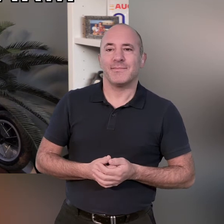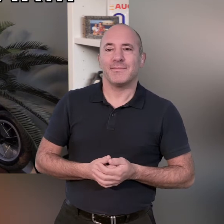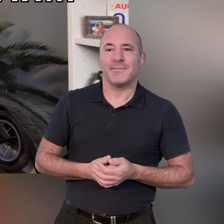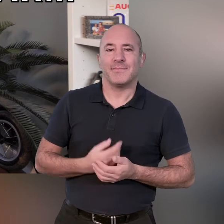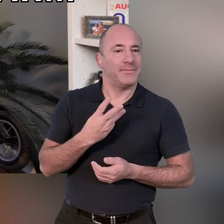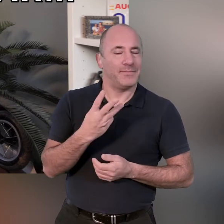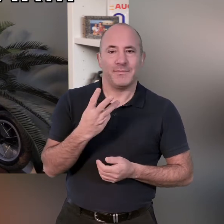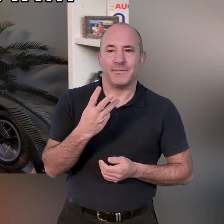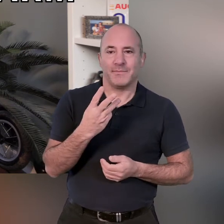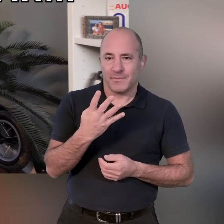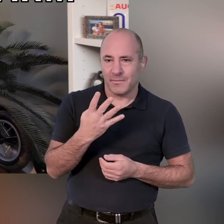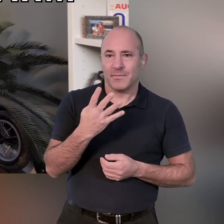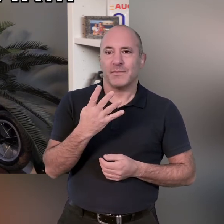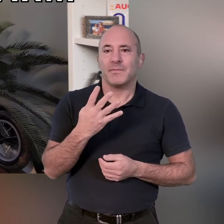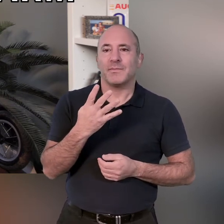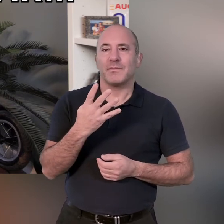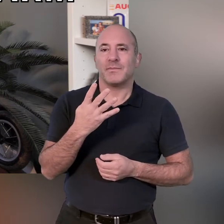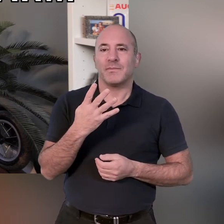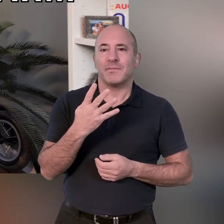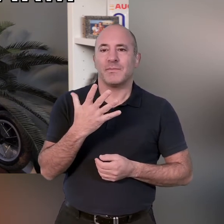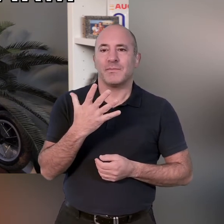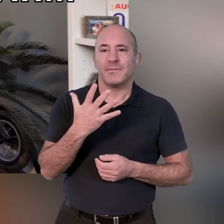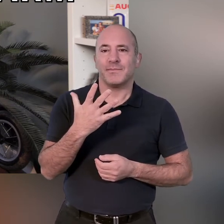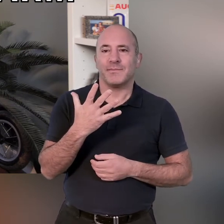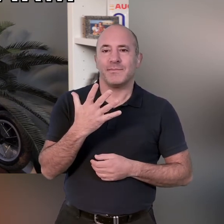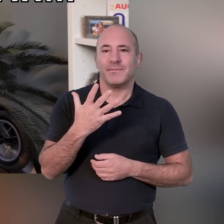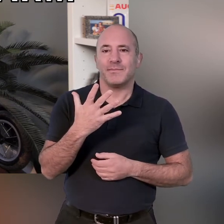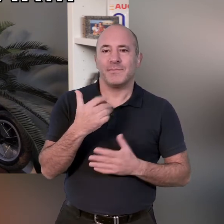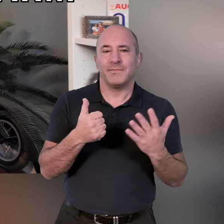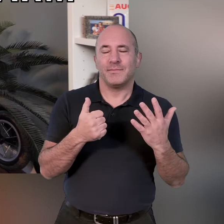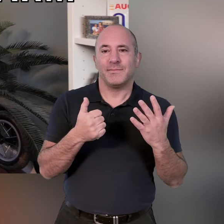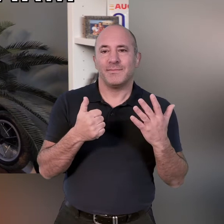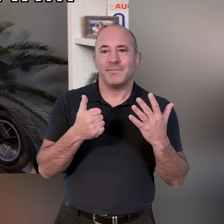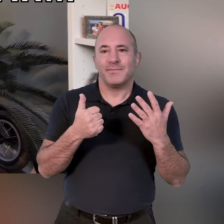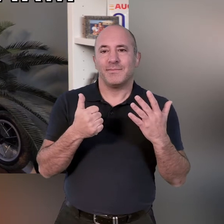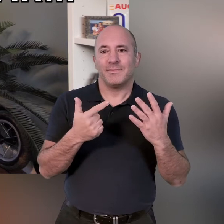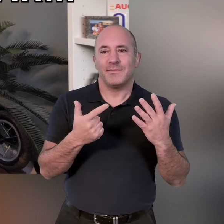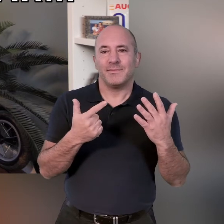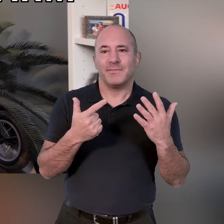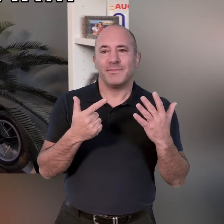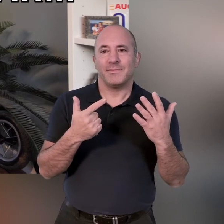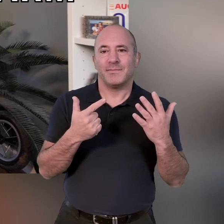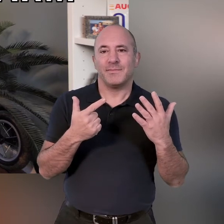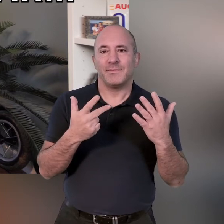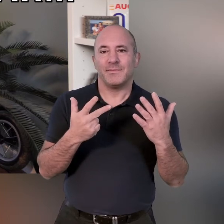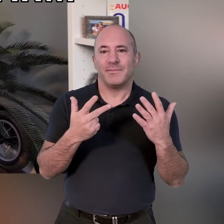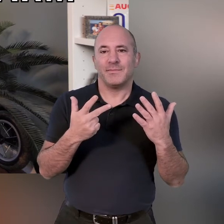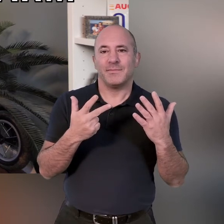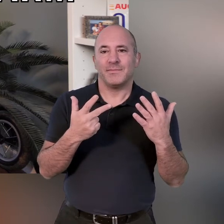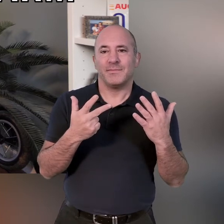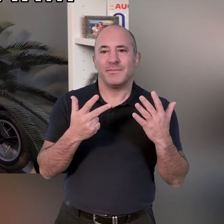3, 4, 5, 6, 7,